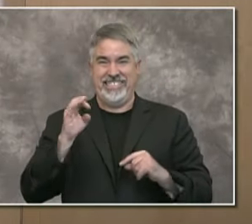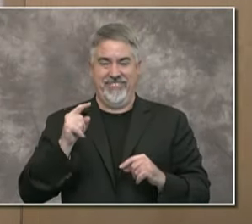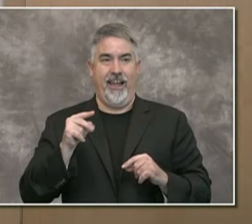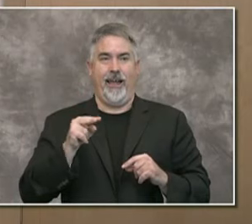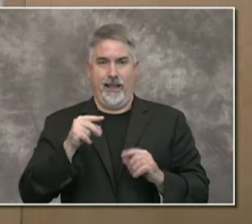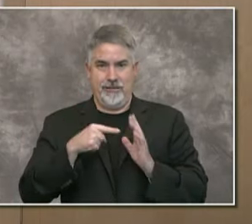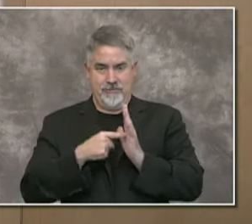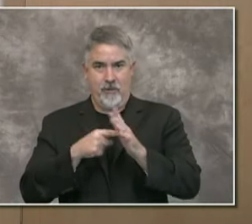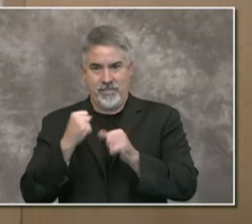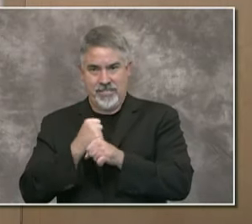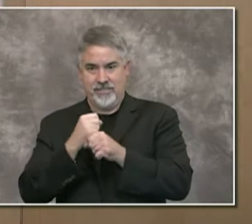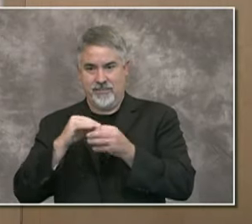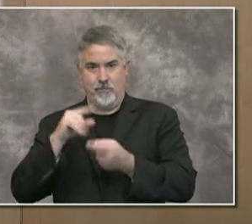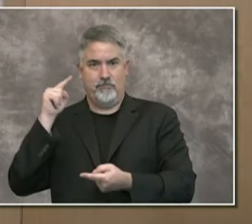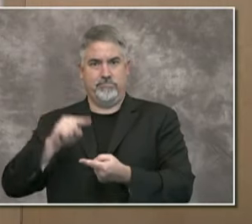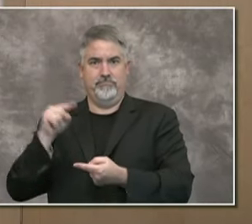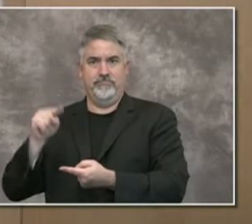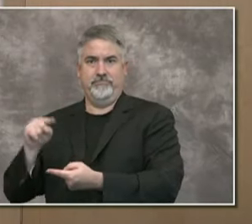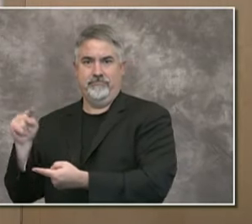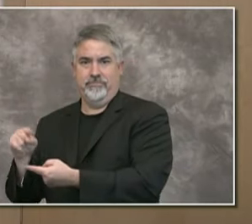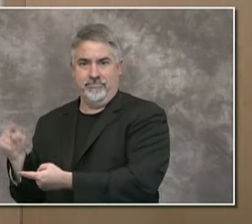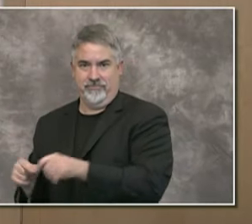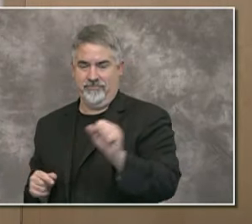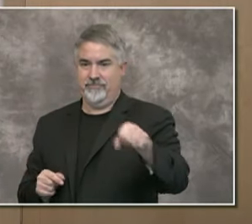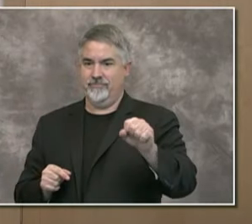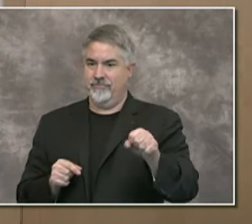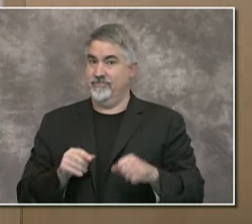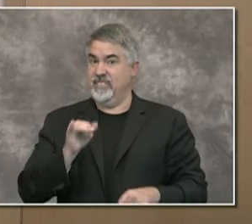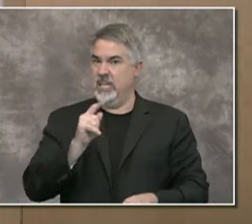our social distancing strategies are working. Thank you.